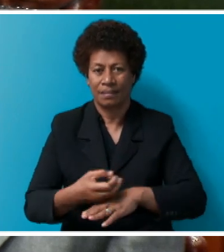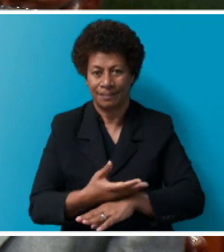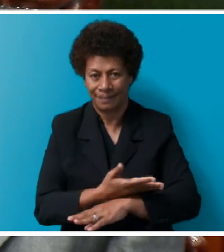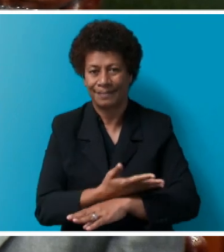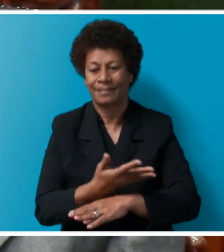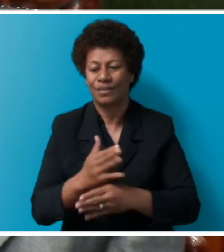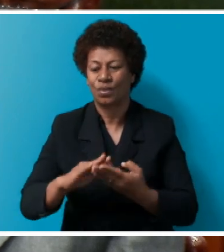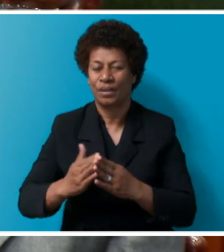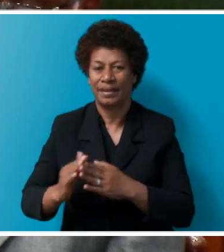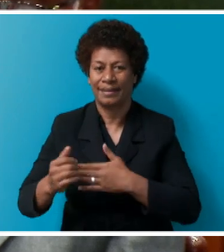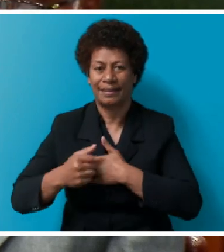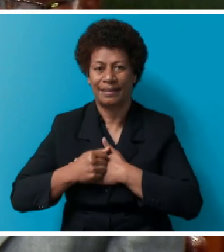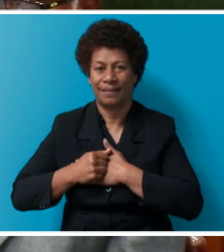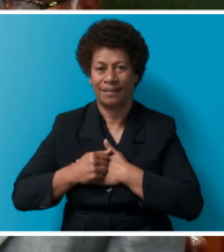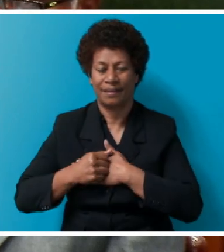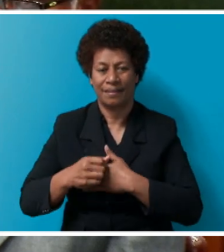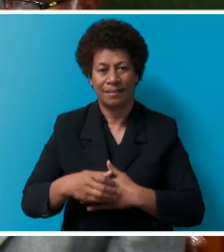safety.